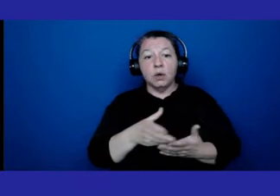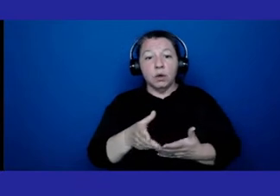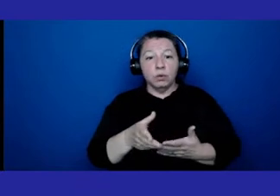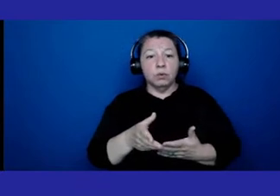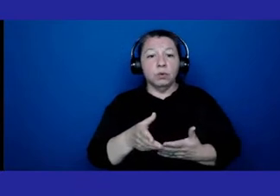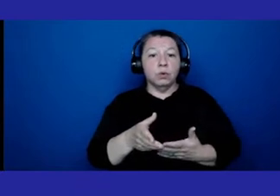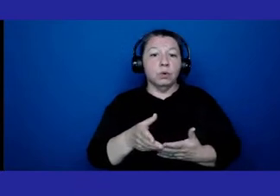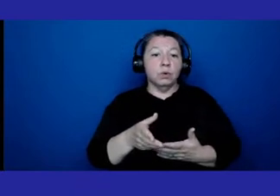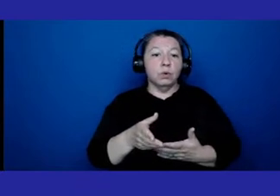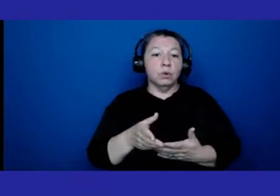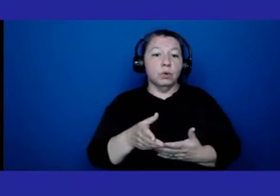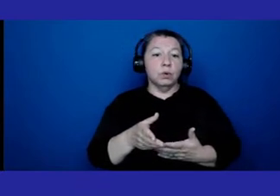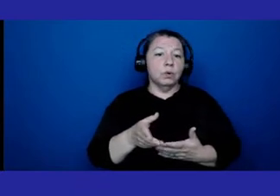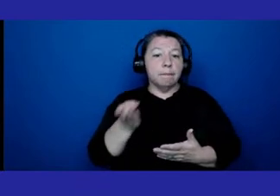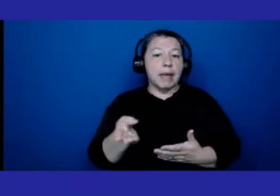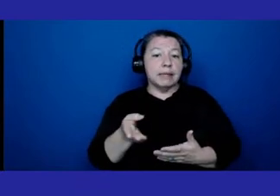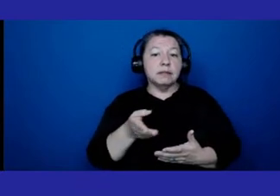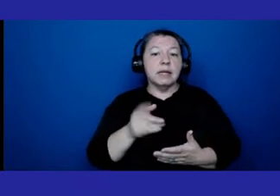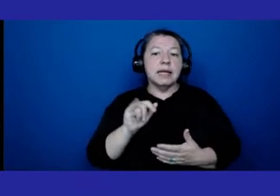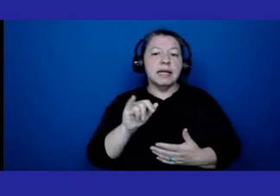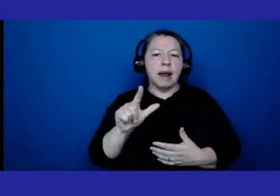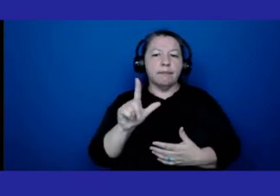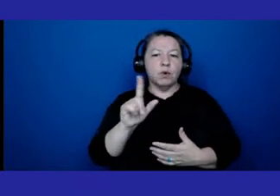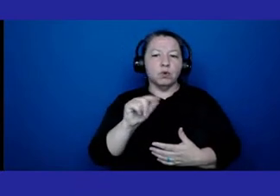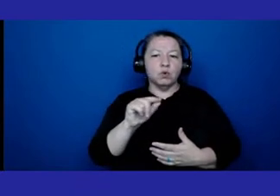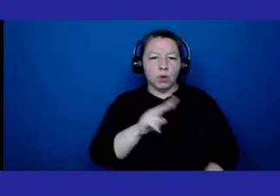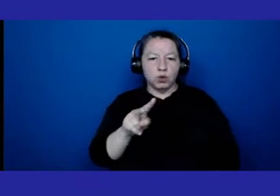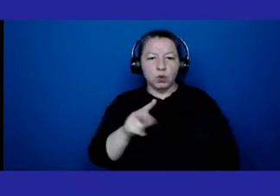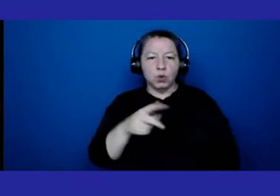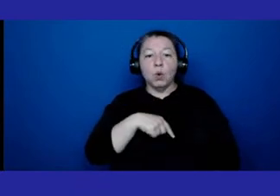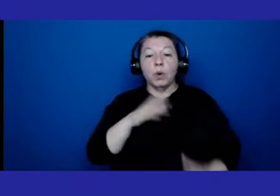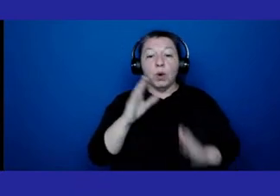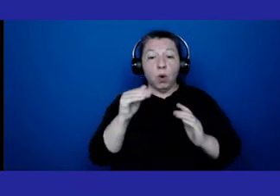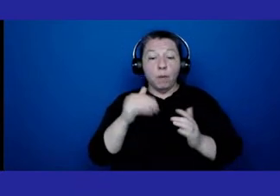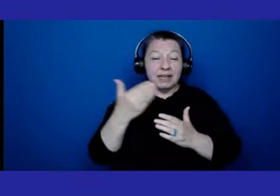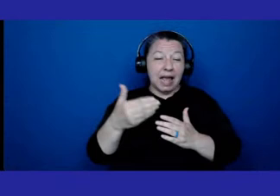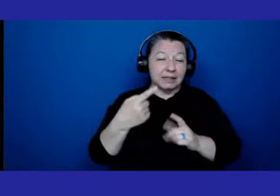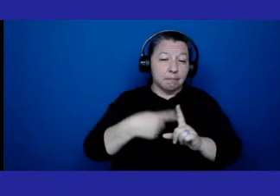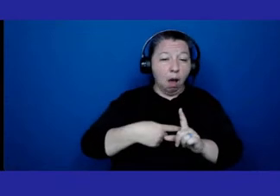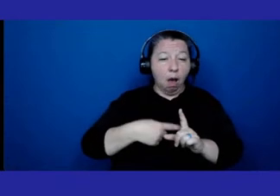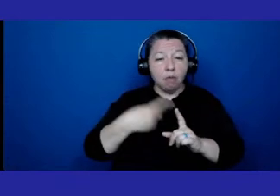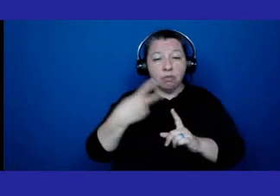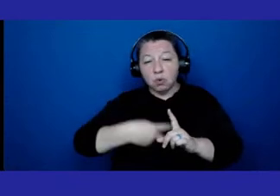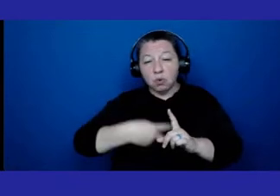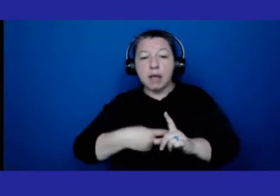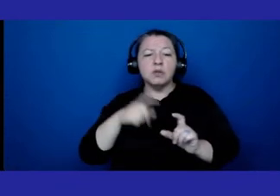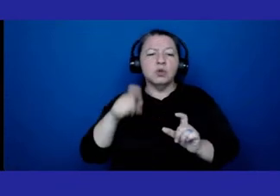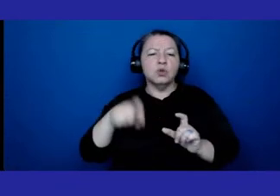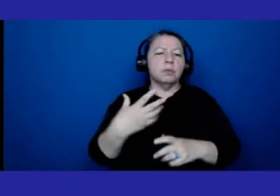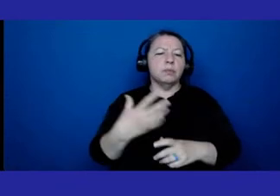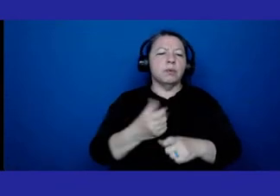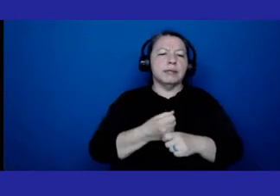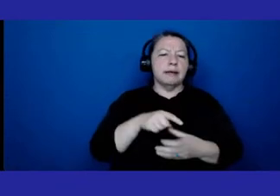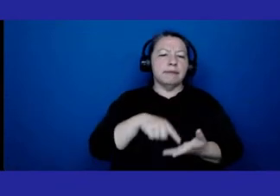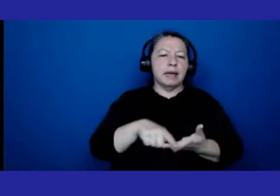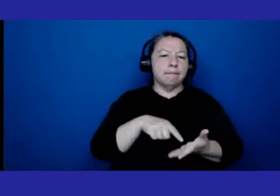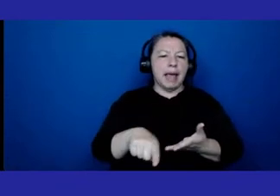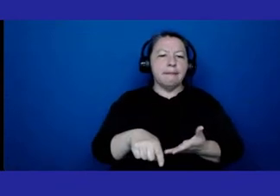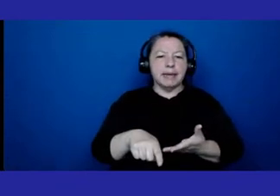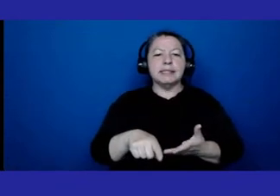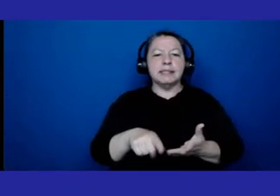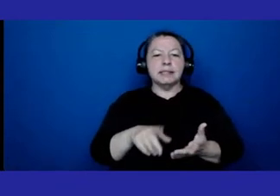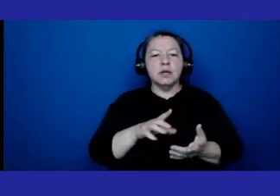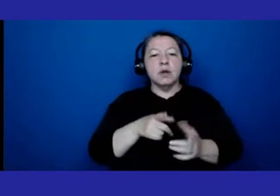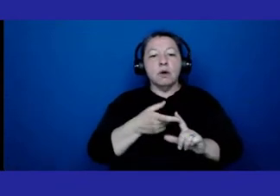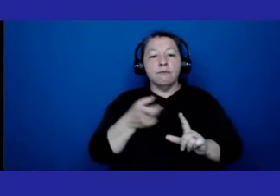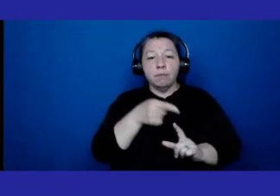in April 2022, but we're hopeful that within the next month or so, we should be receiving payments on those